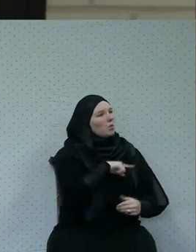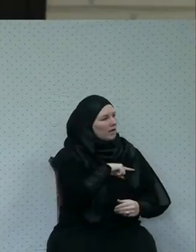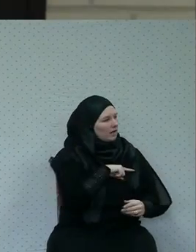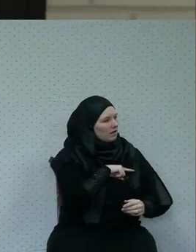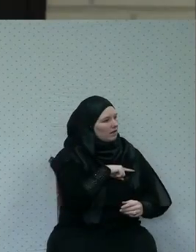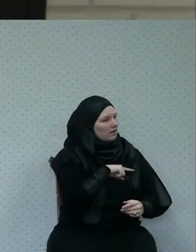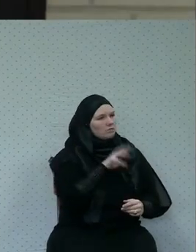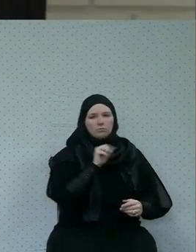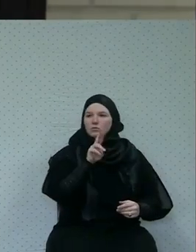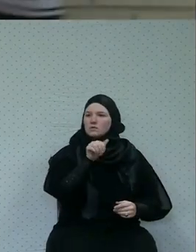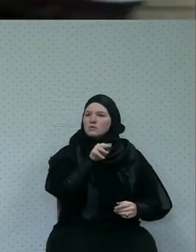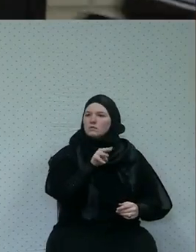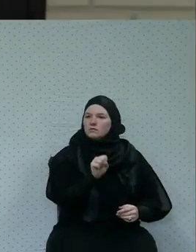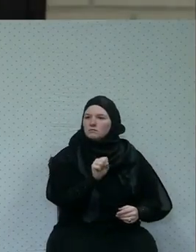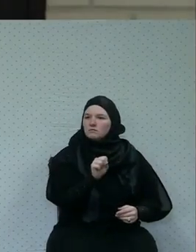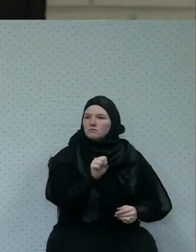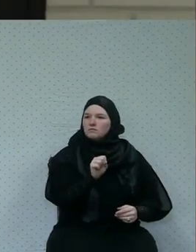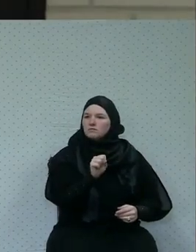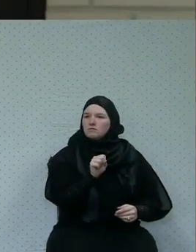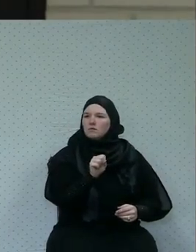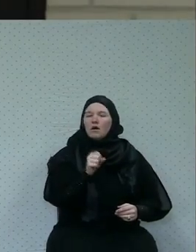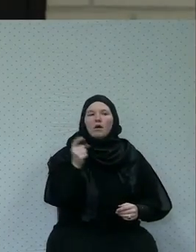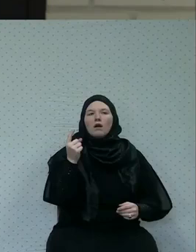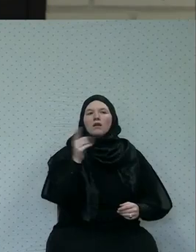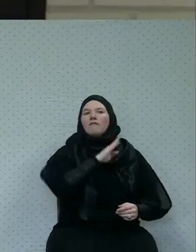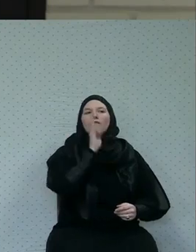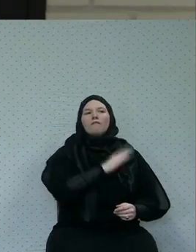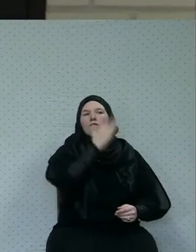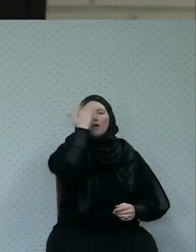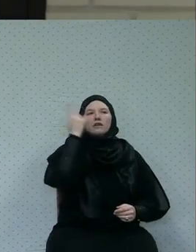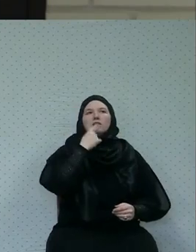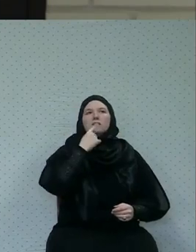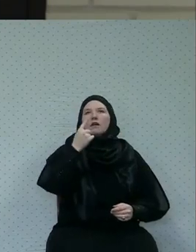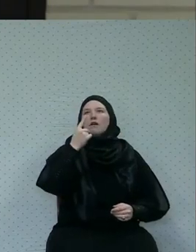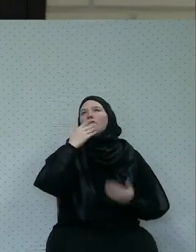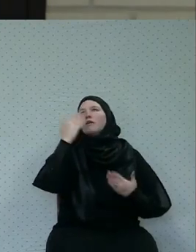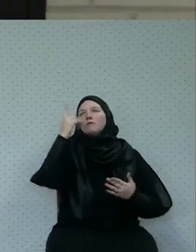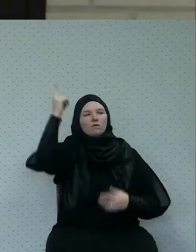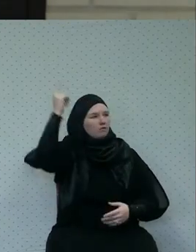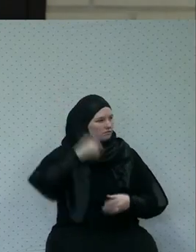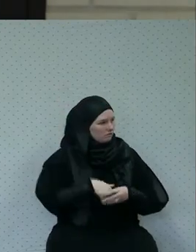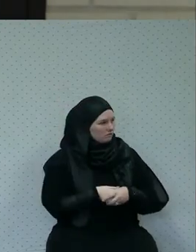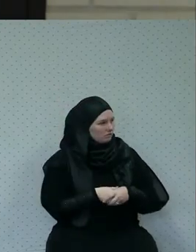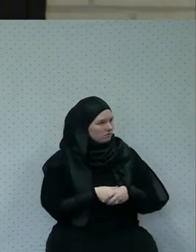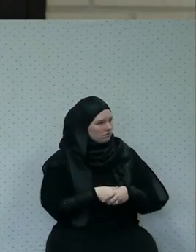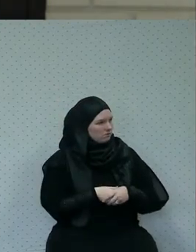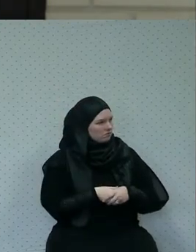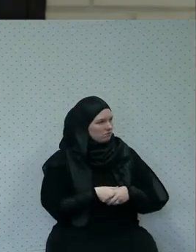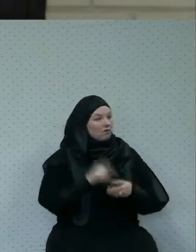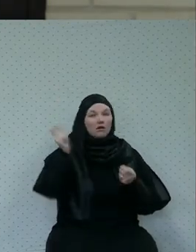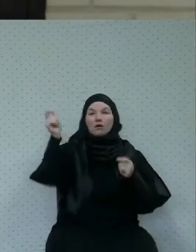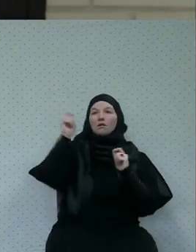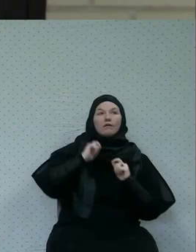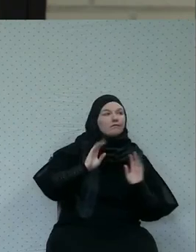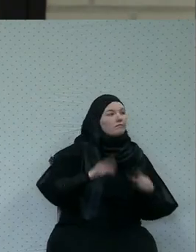Muslims take Allah for granted? Why do we take Allah for granted? We need to understand, because it